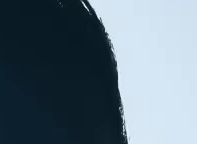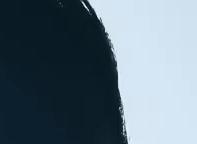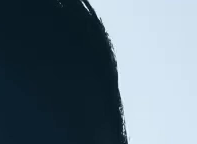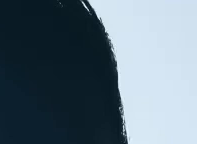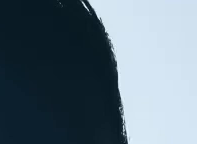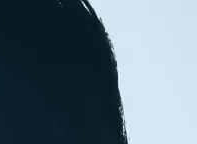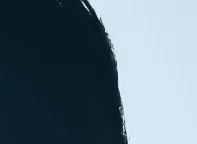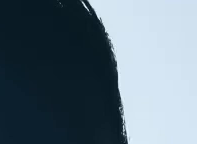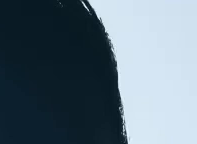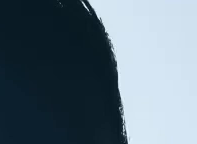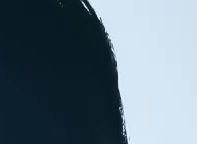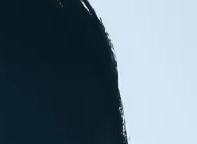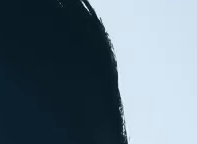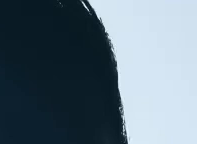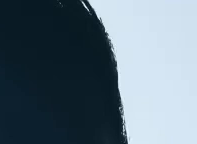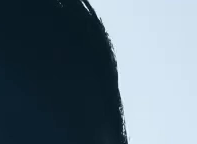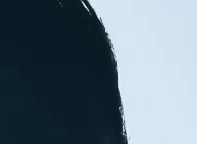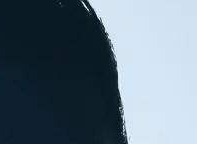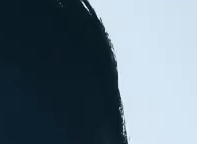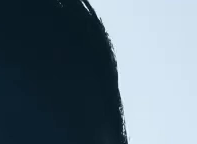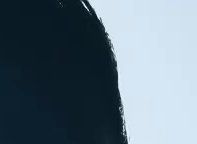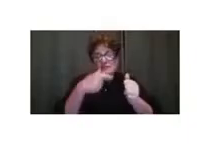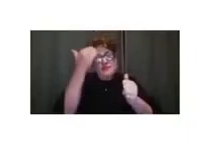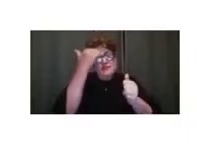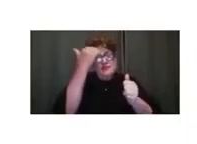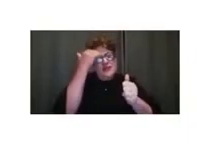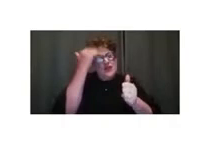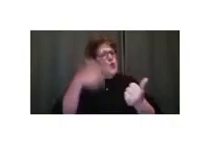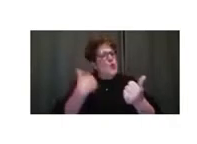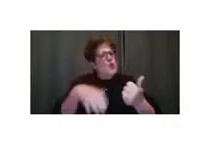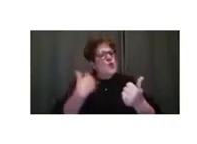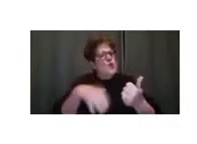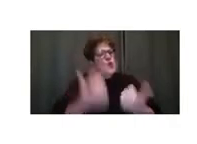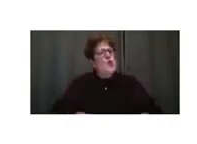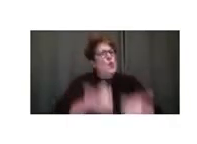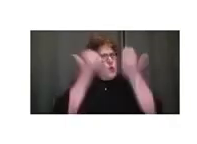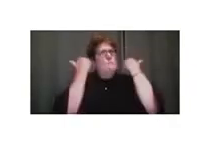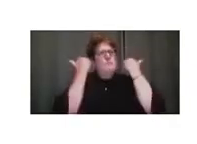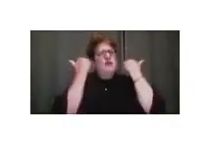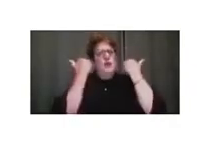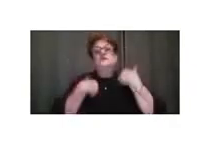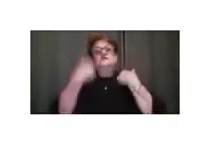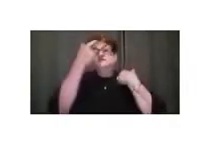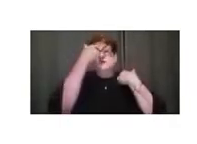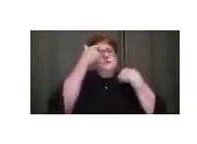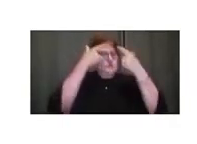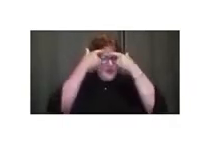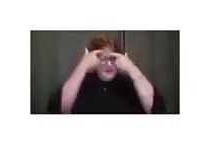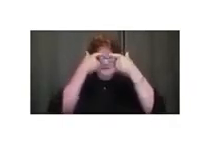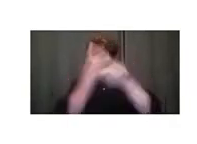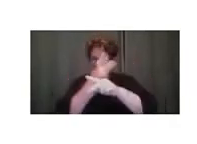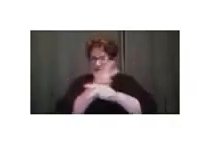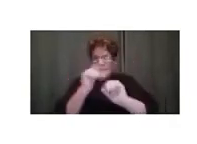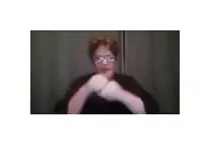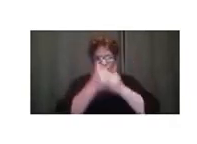we had to be aware of all of these bits of information, it would cause complete overload. So our amazing brains figured out a way to